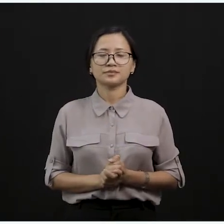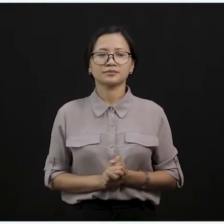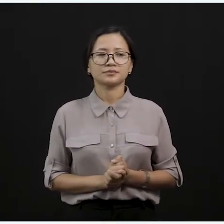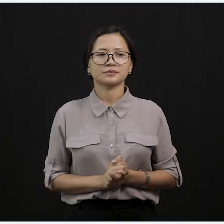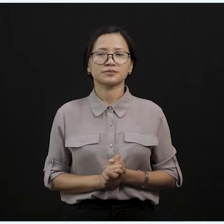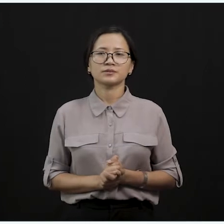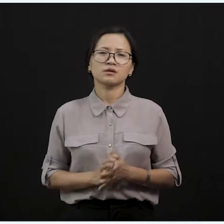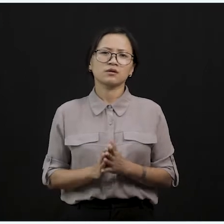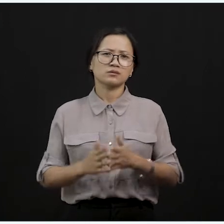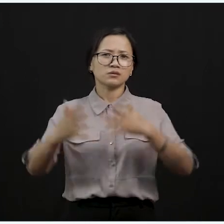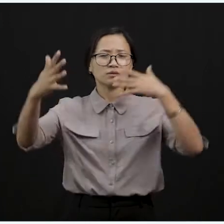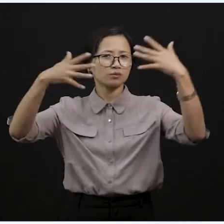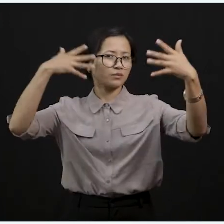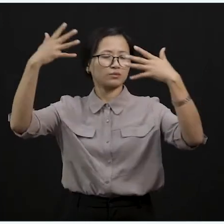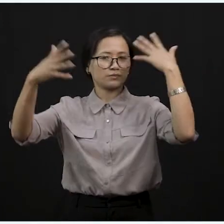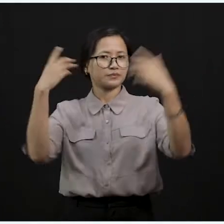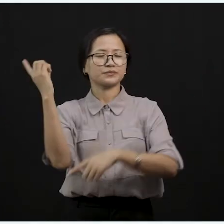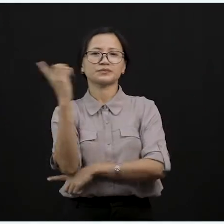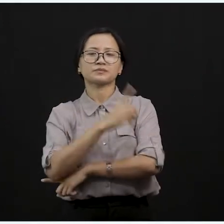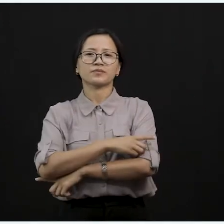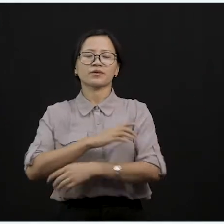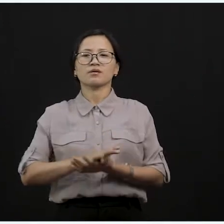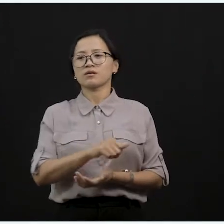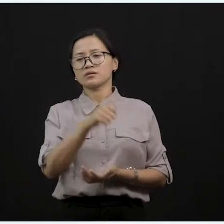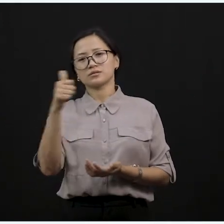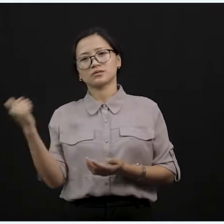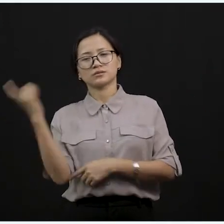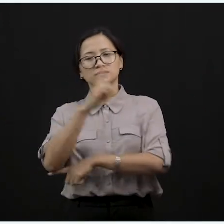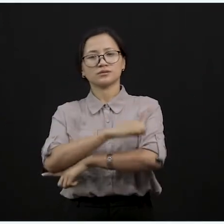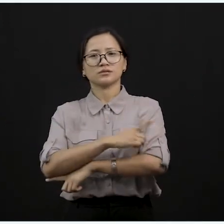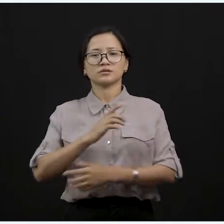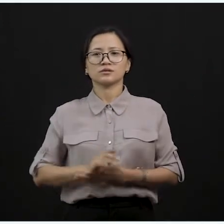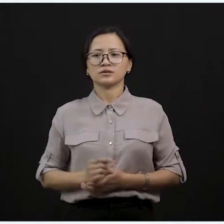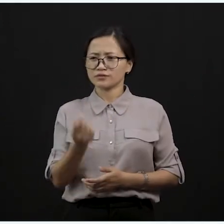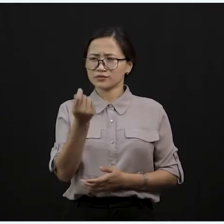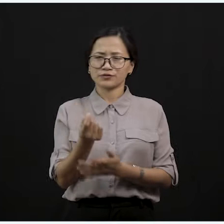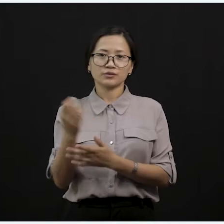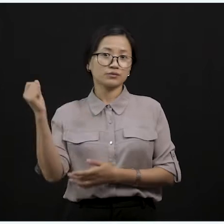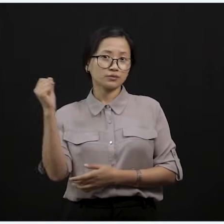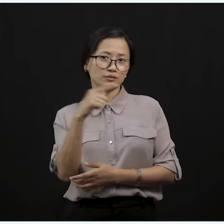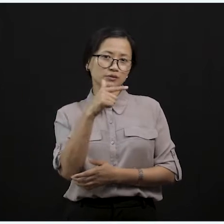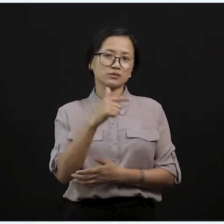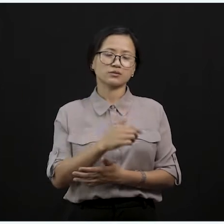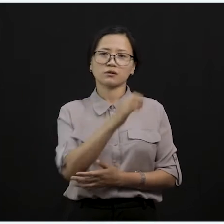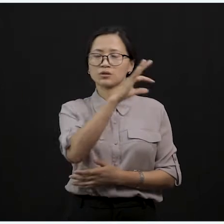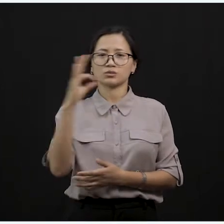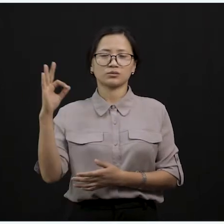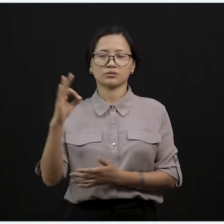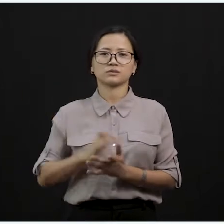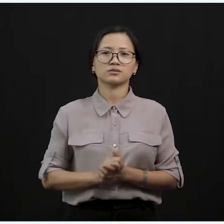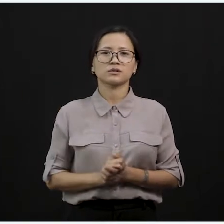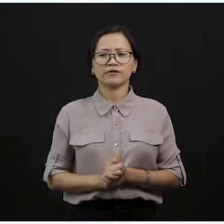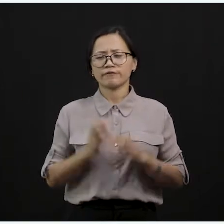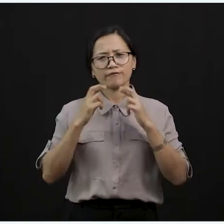now it is a windy day now, okay? Now it's another day. Now after a few weeks, okay, after a few weeks, it is